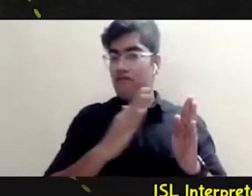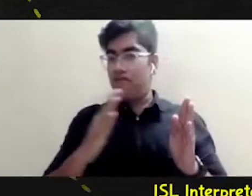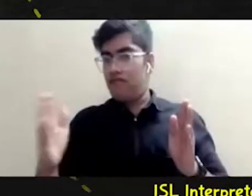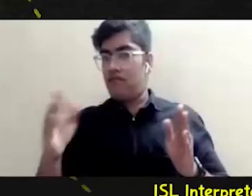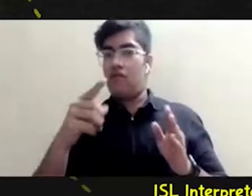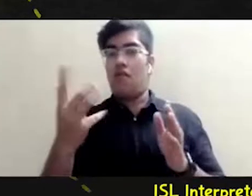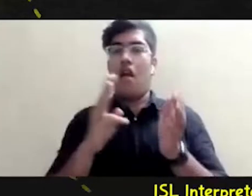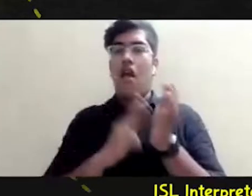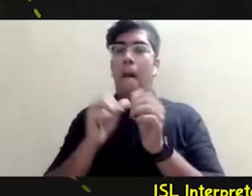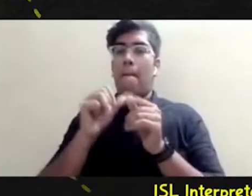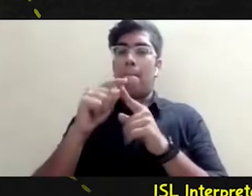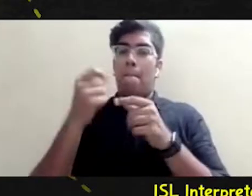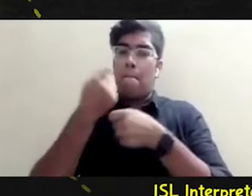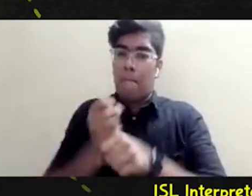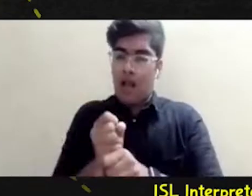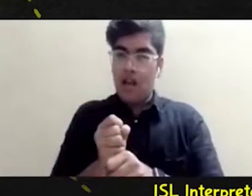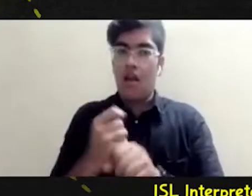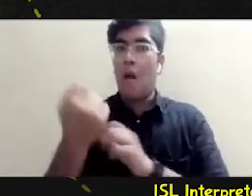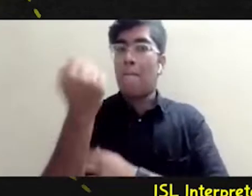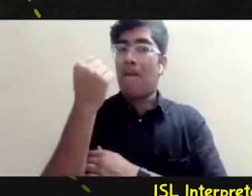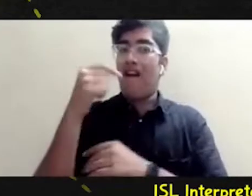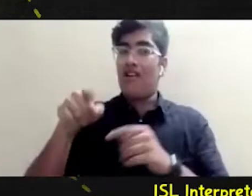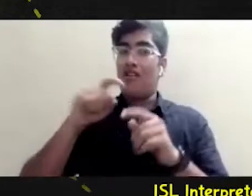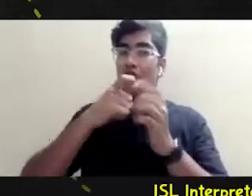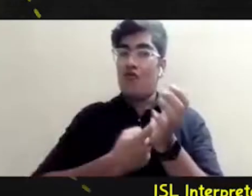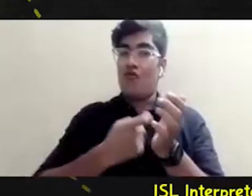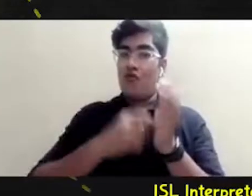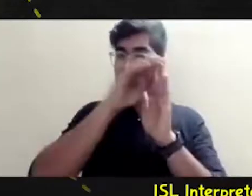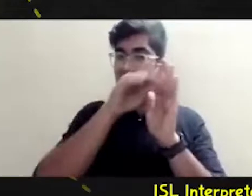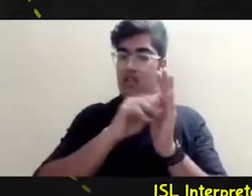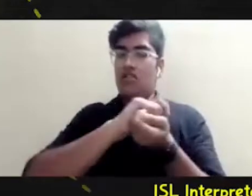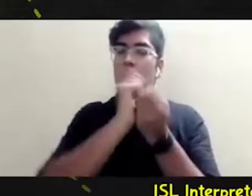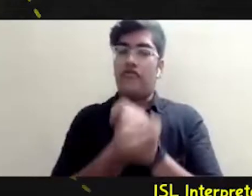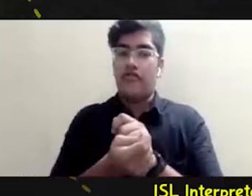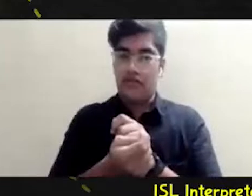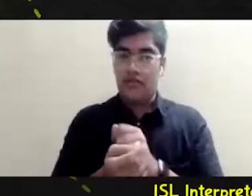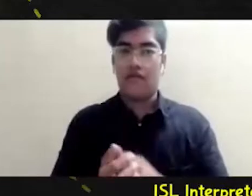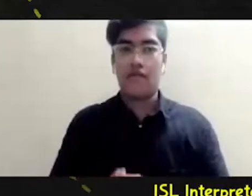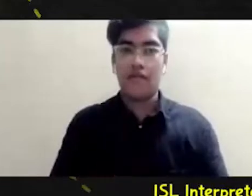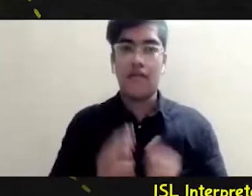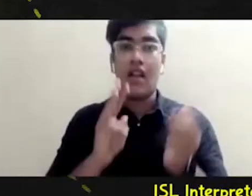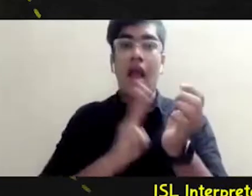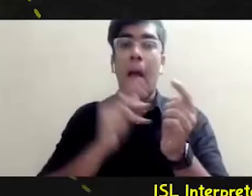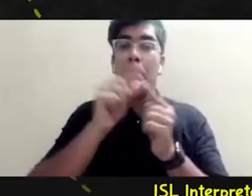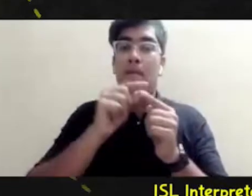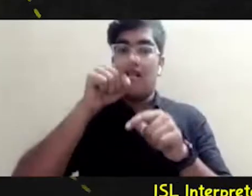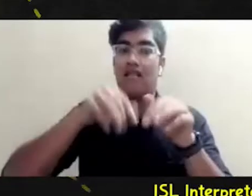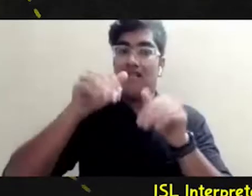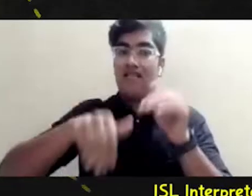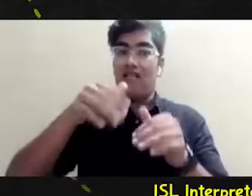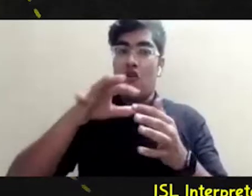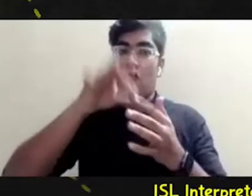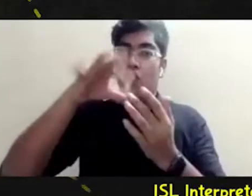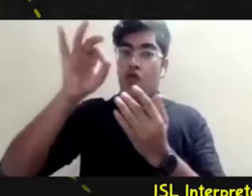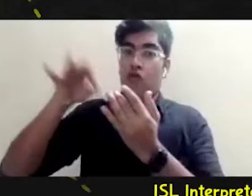dynamic. What we said is after the elections were done and the MPs were elected, we've created a map today that shows